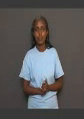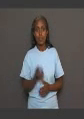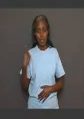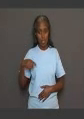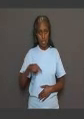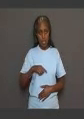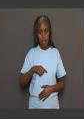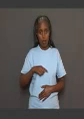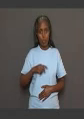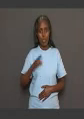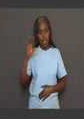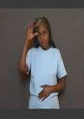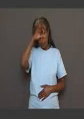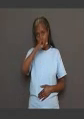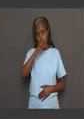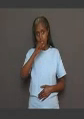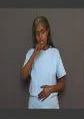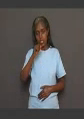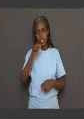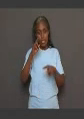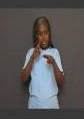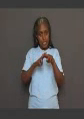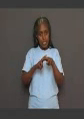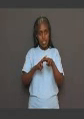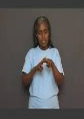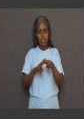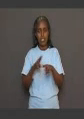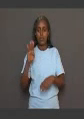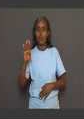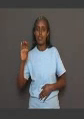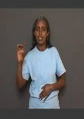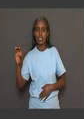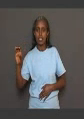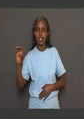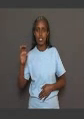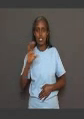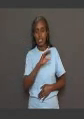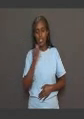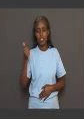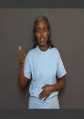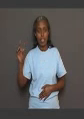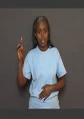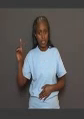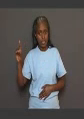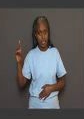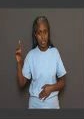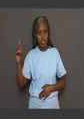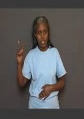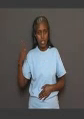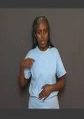Our hypothesis states that BC and AD